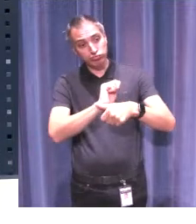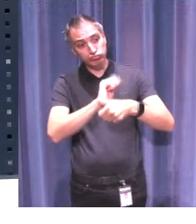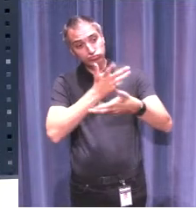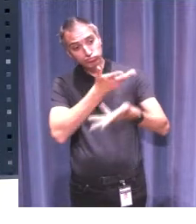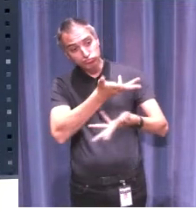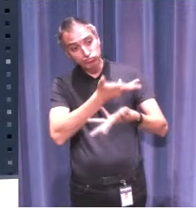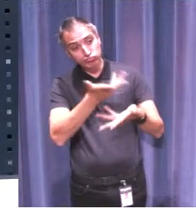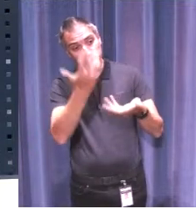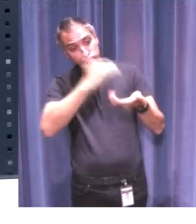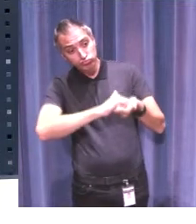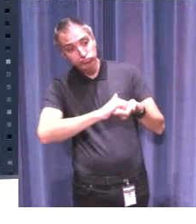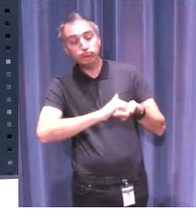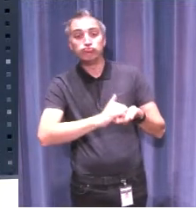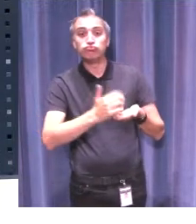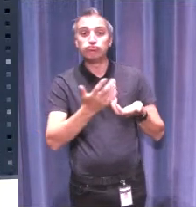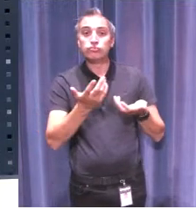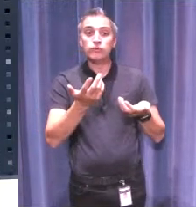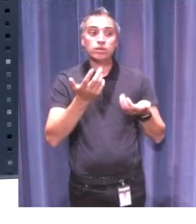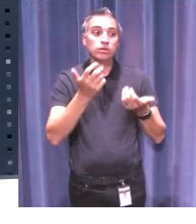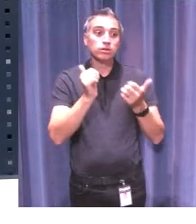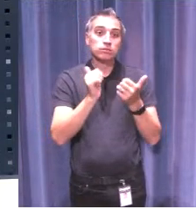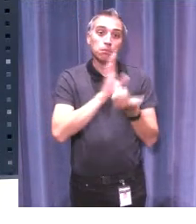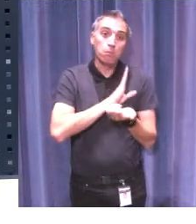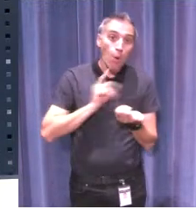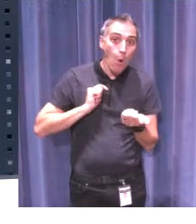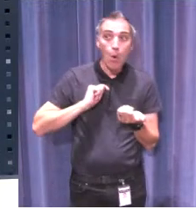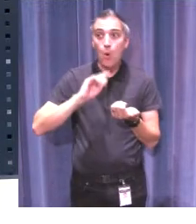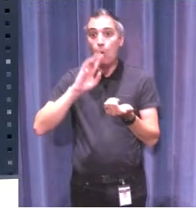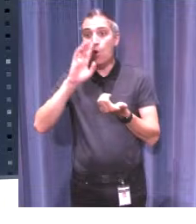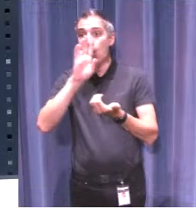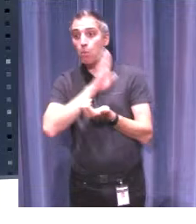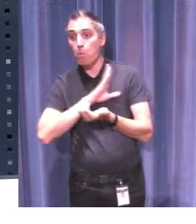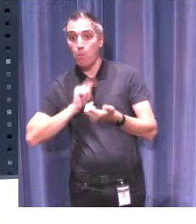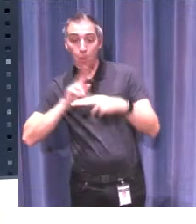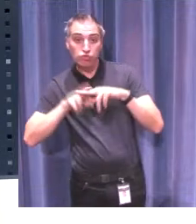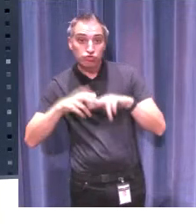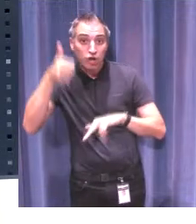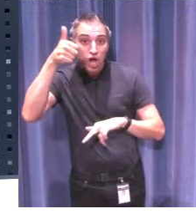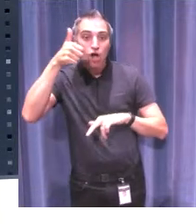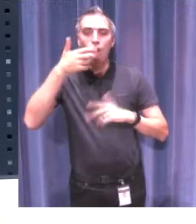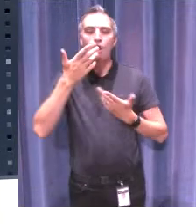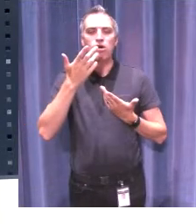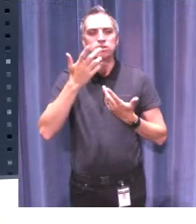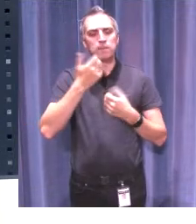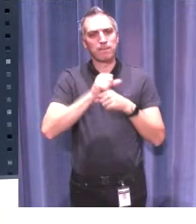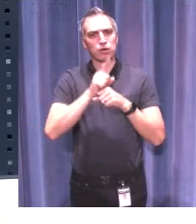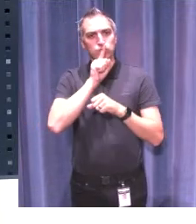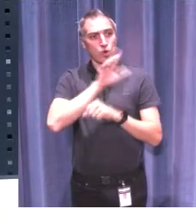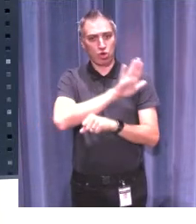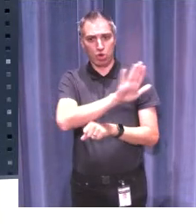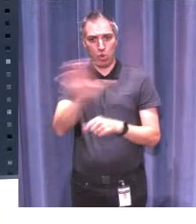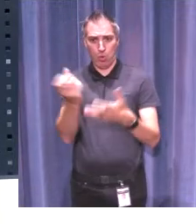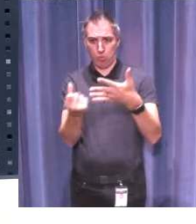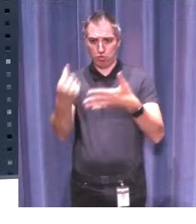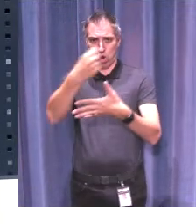work with the board chair, in terms of executing the priorities